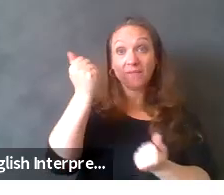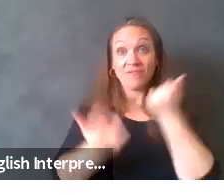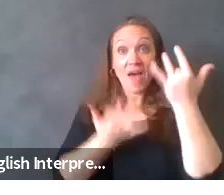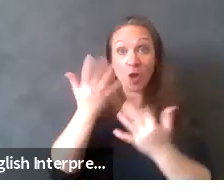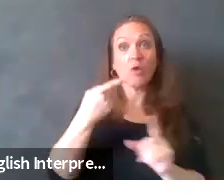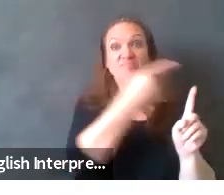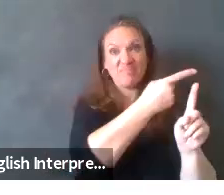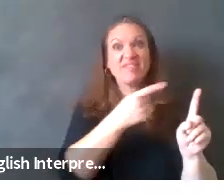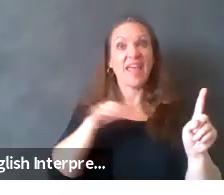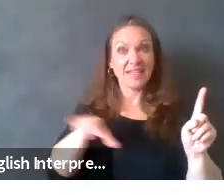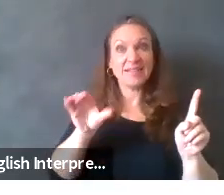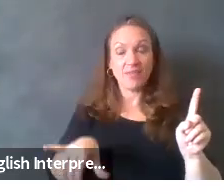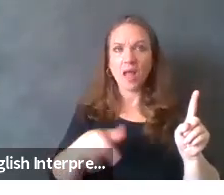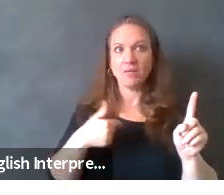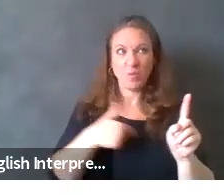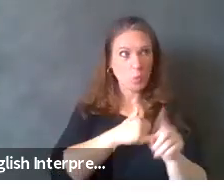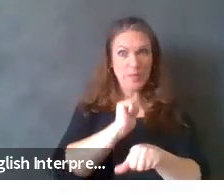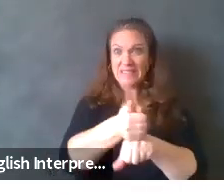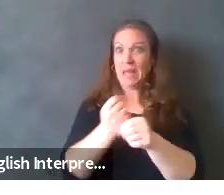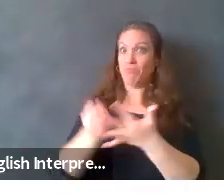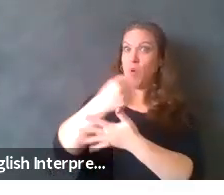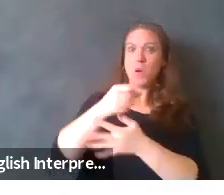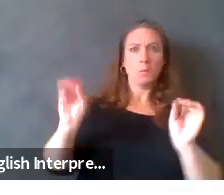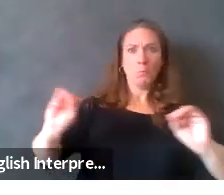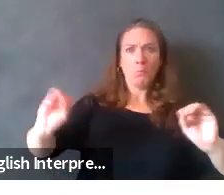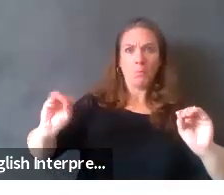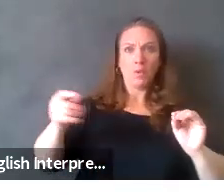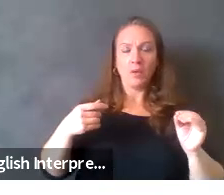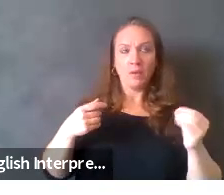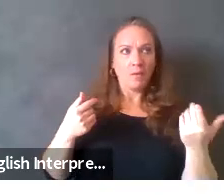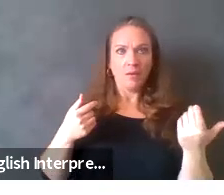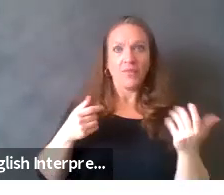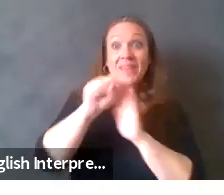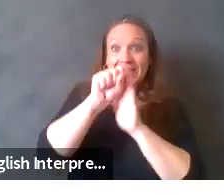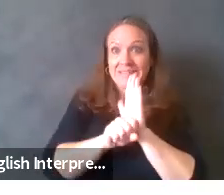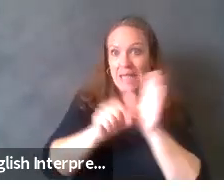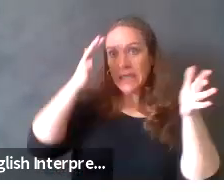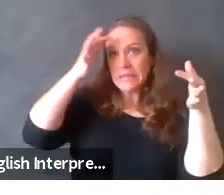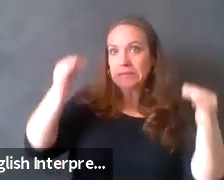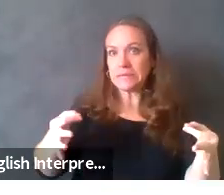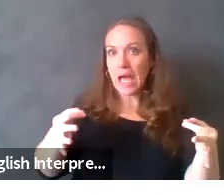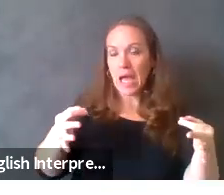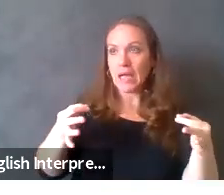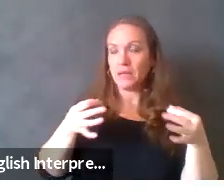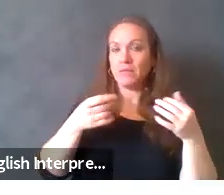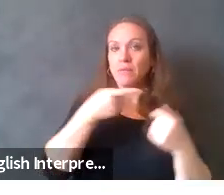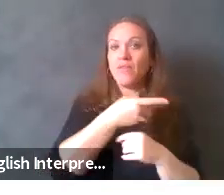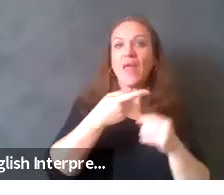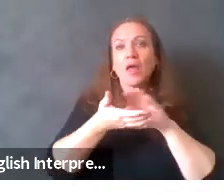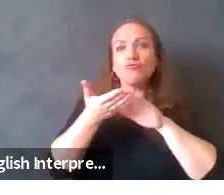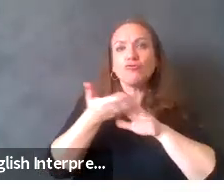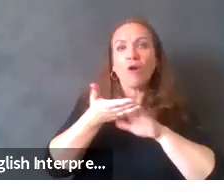really a prioritization. We just wanted to move everyone, not we, the state who runs the temporary evacuation